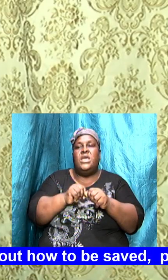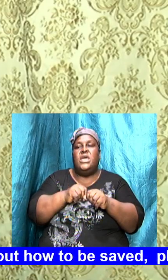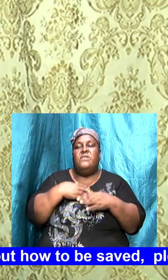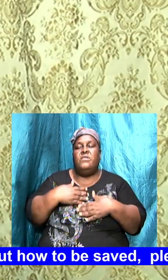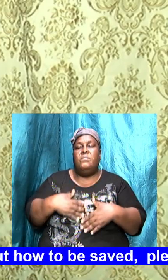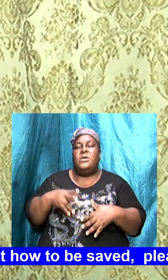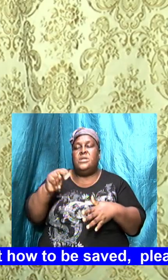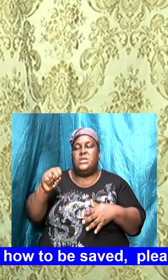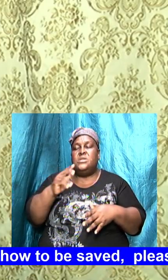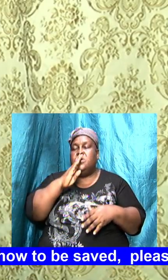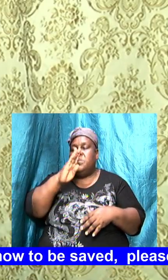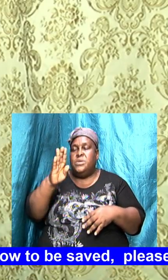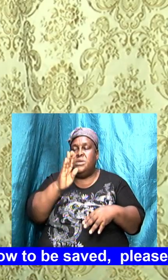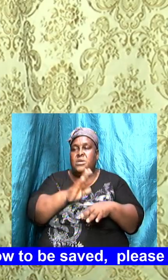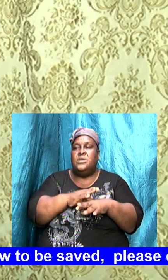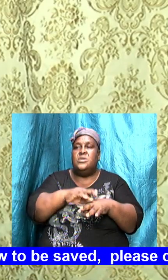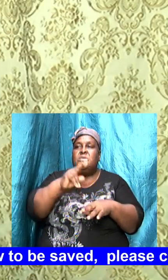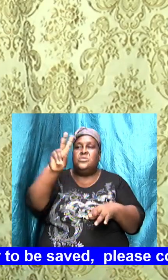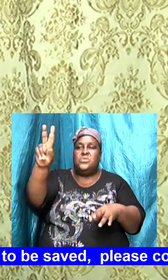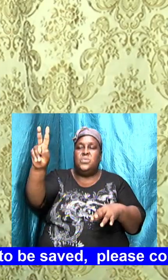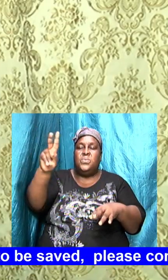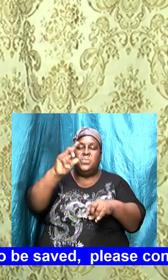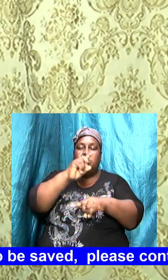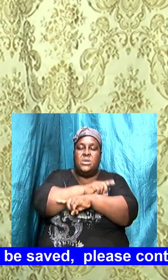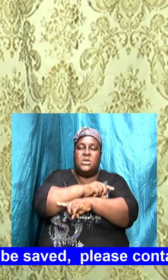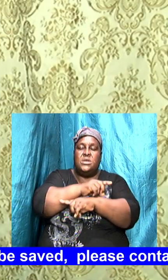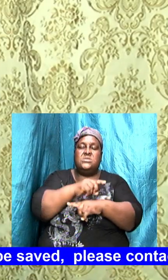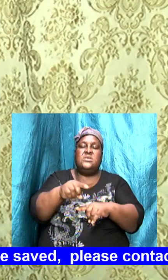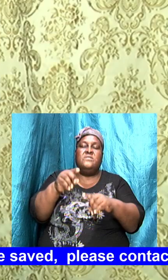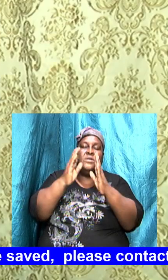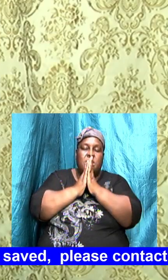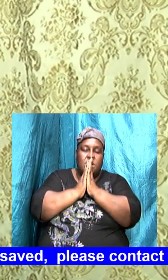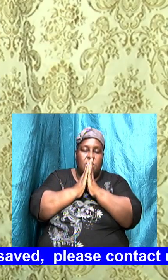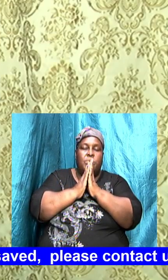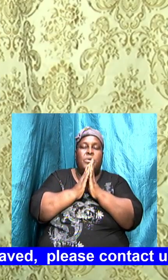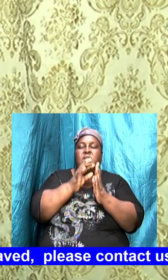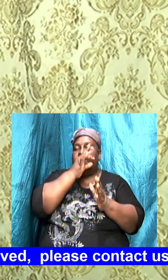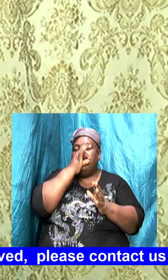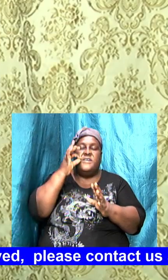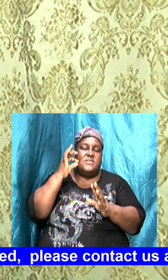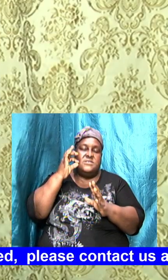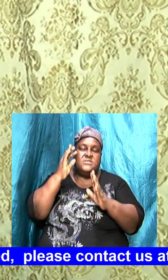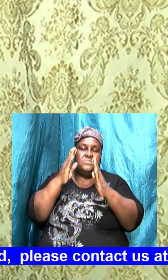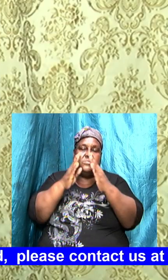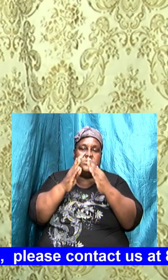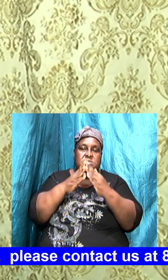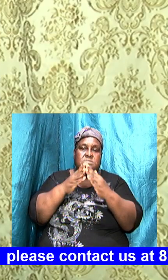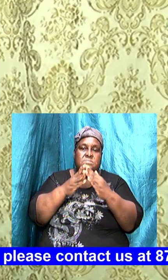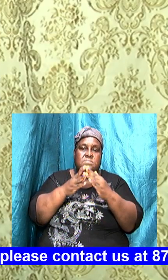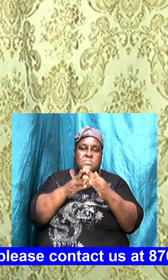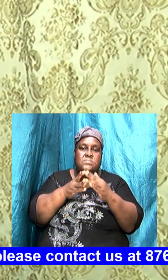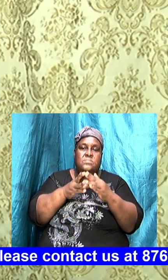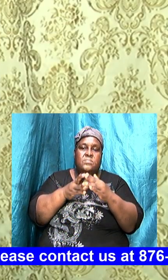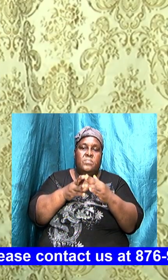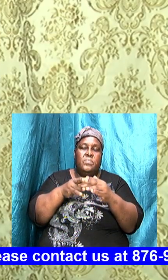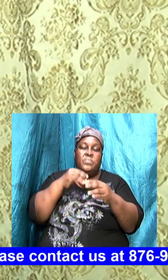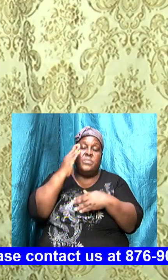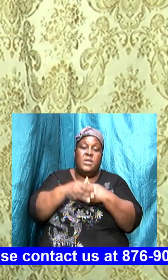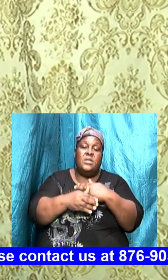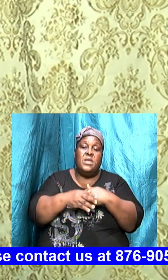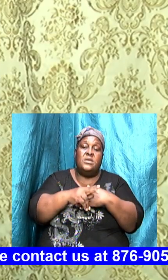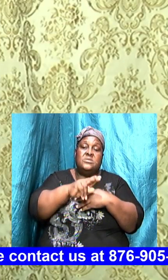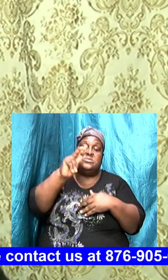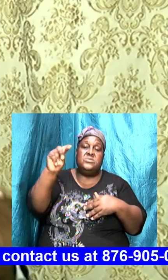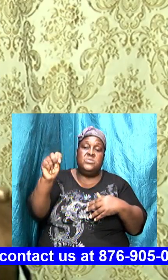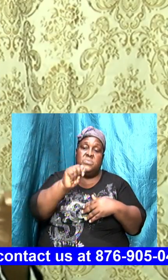prayer meetings. The 23rd and the 24th of November, next week, Tuesday and Wednesday. I will be talking to